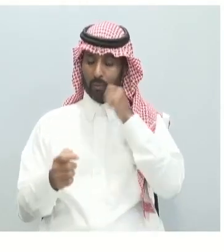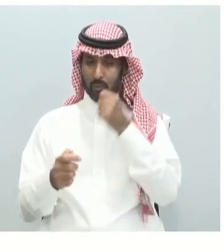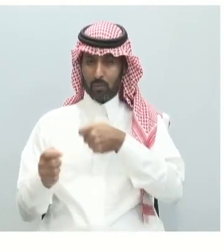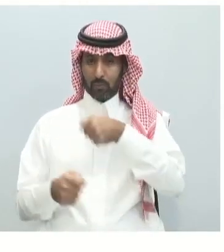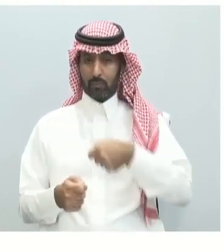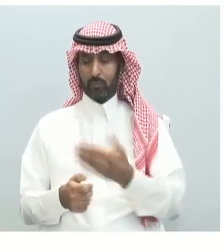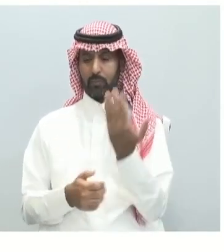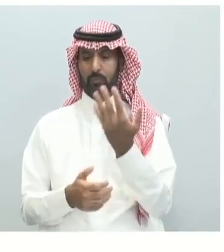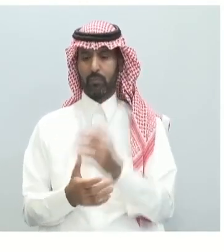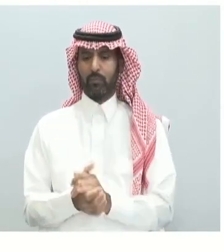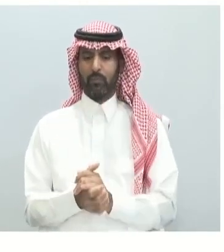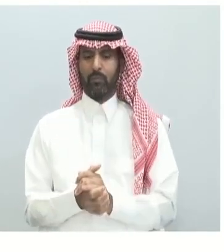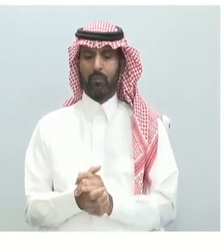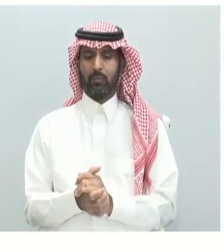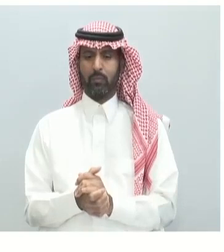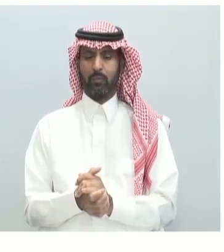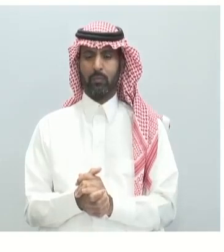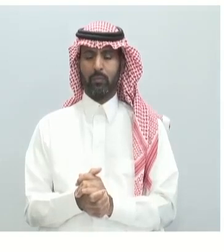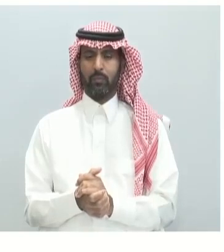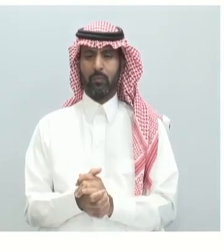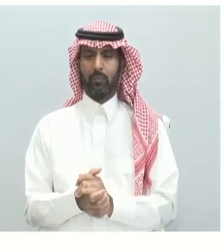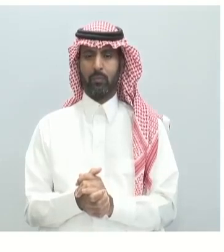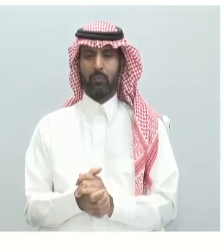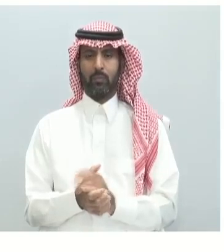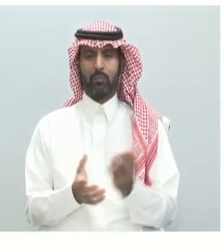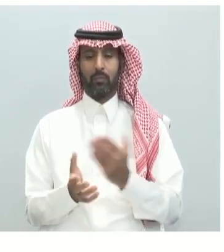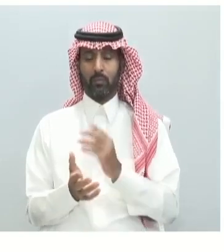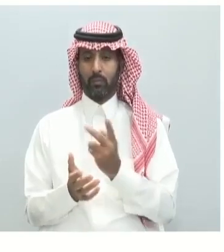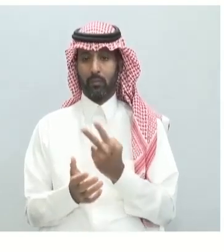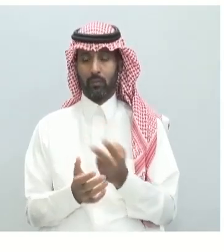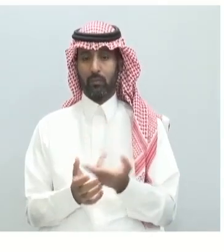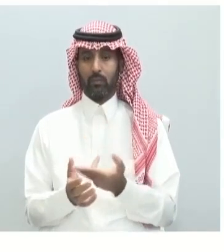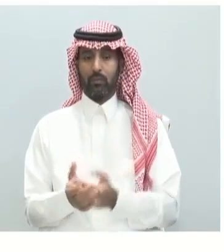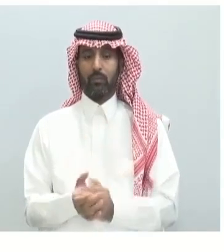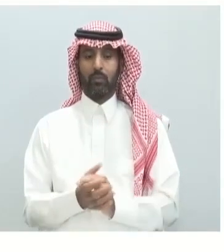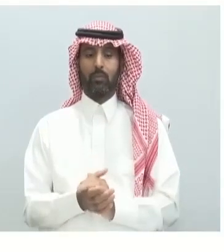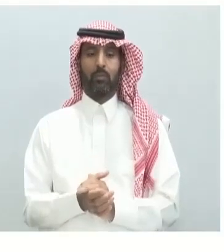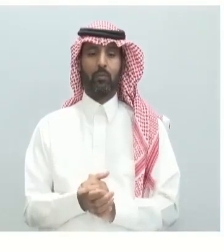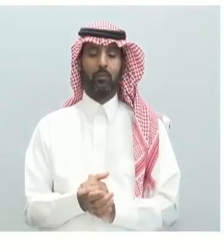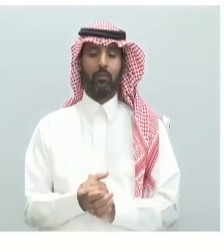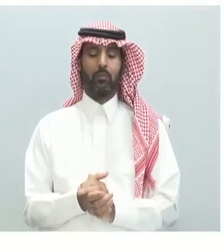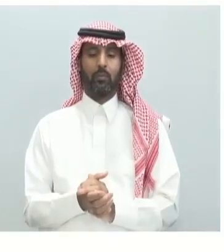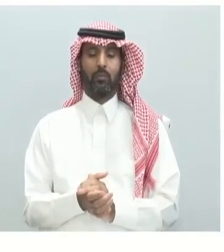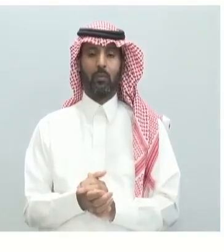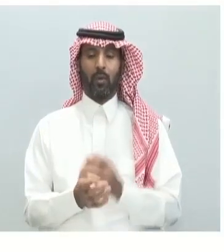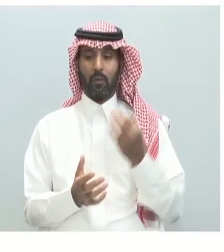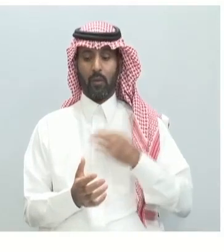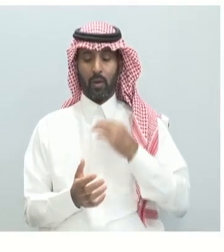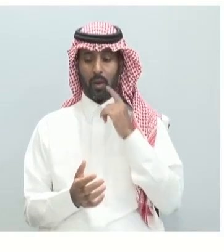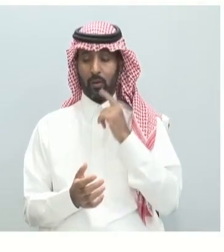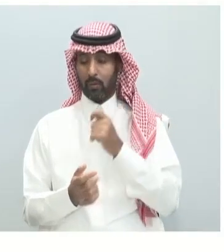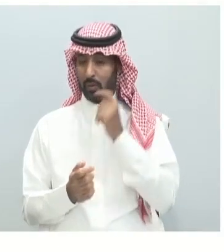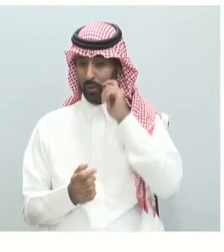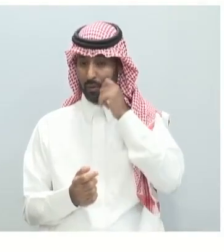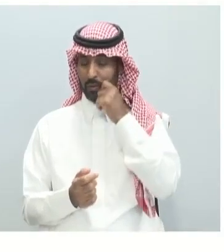consumers. So this is how a CSA works. Advantages for farmers